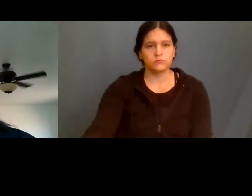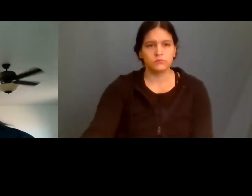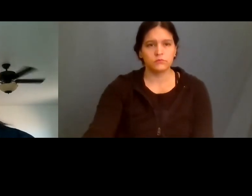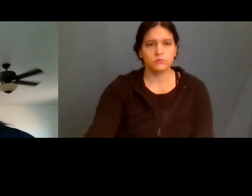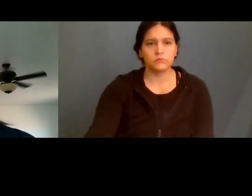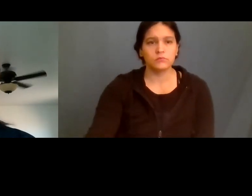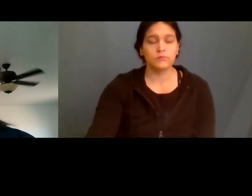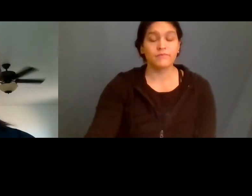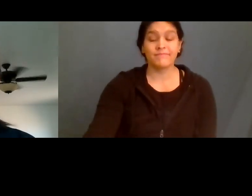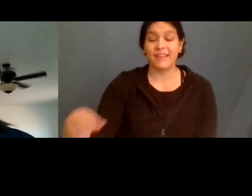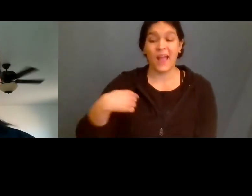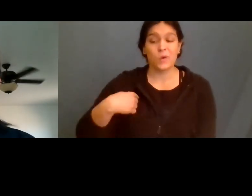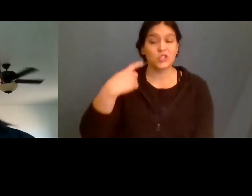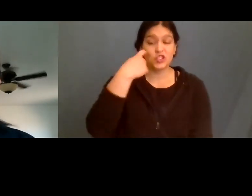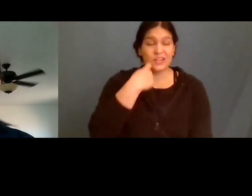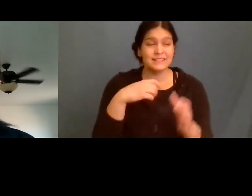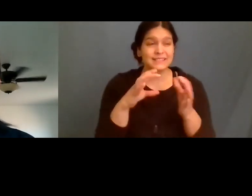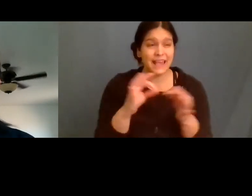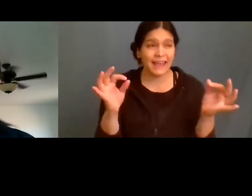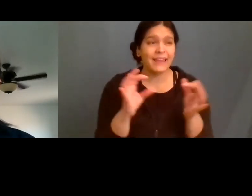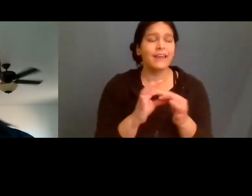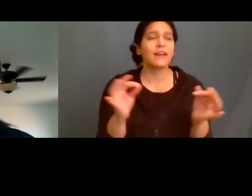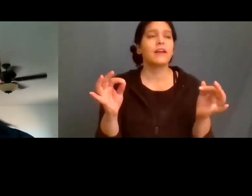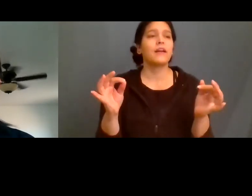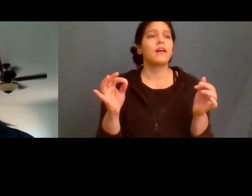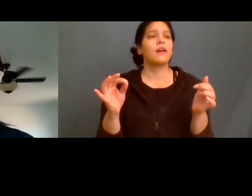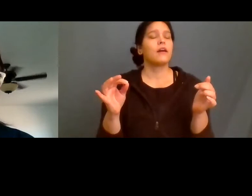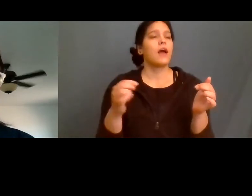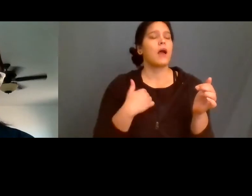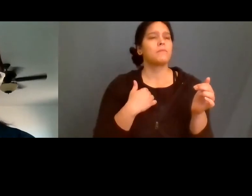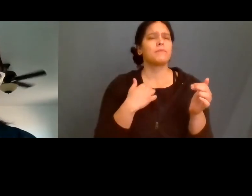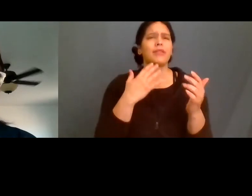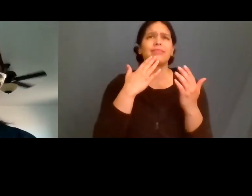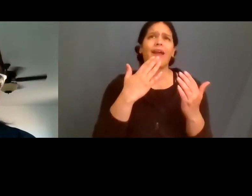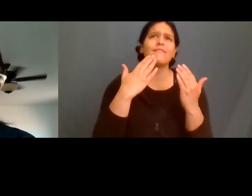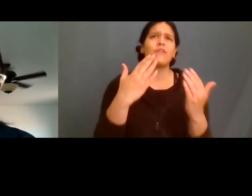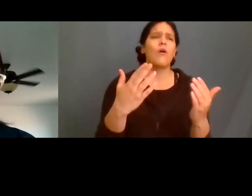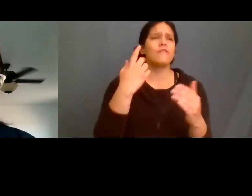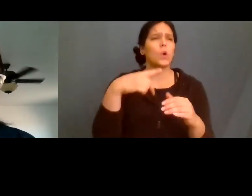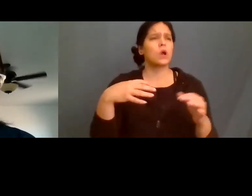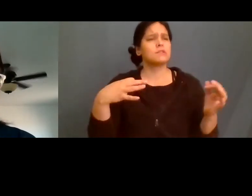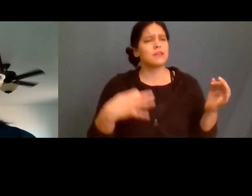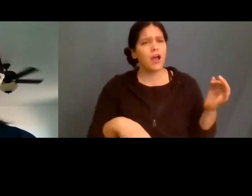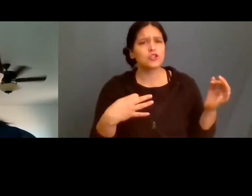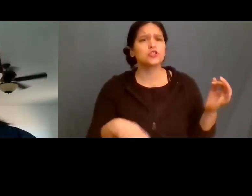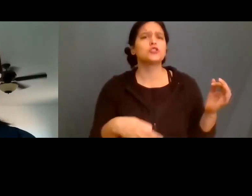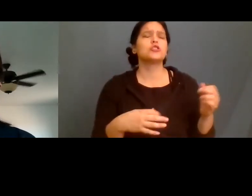I was just saying that I'm very thankful for Tasha's